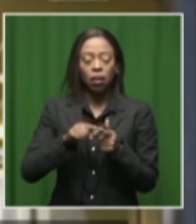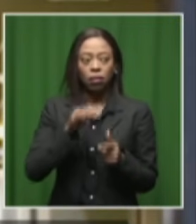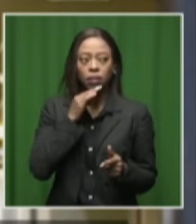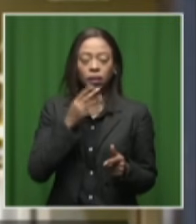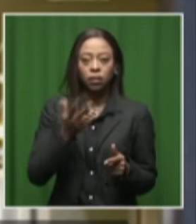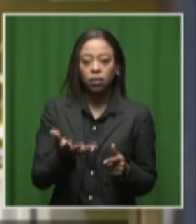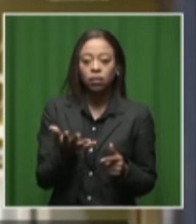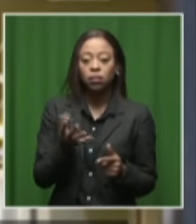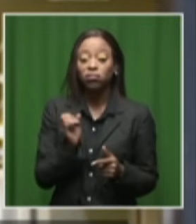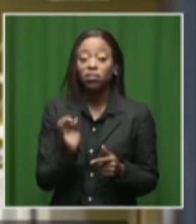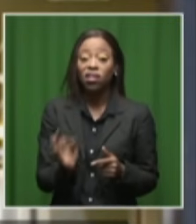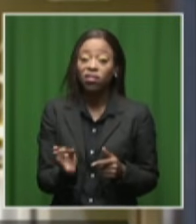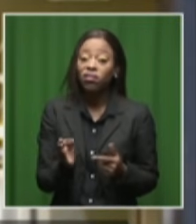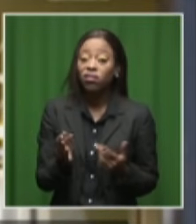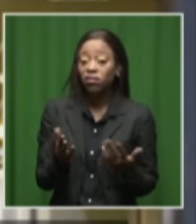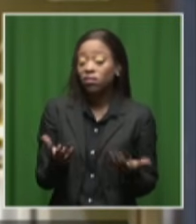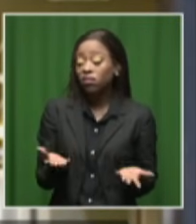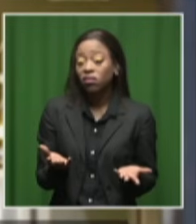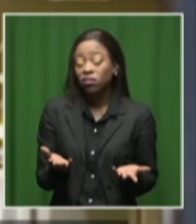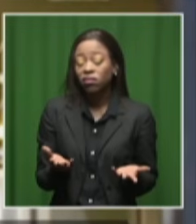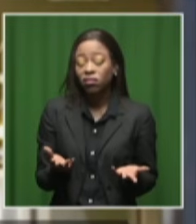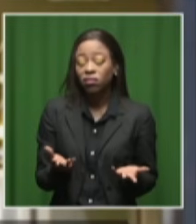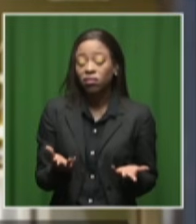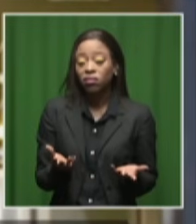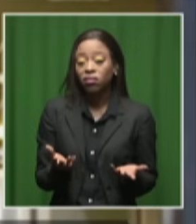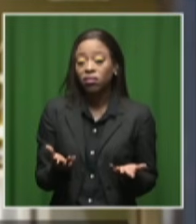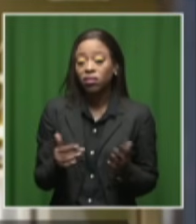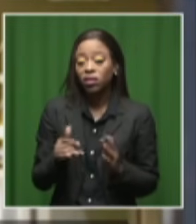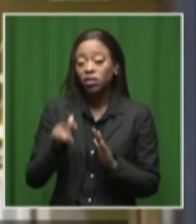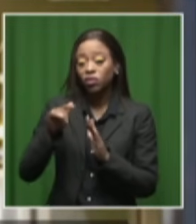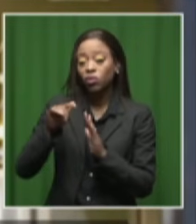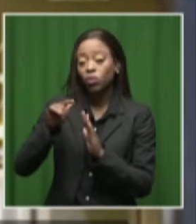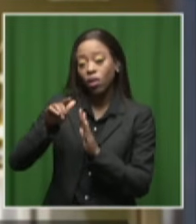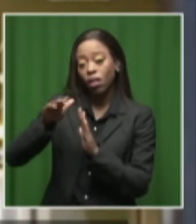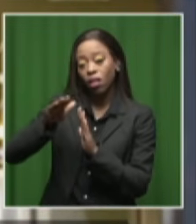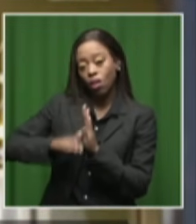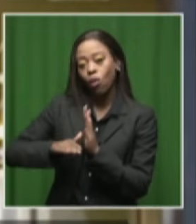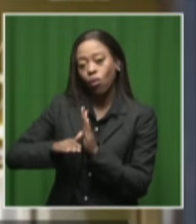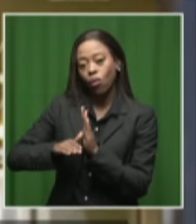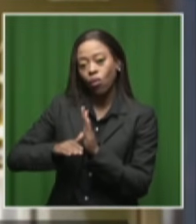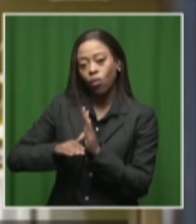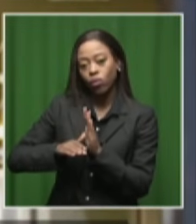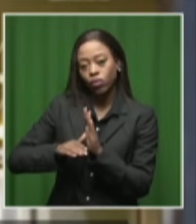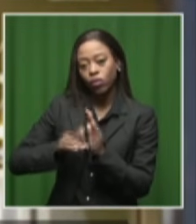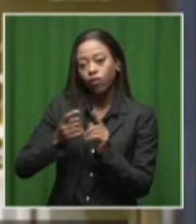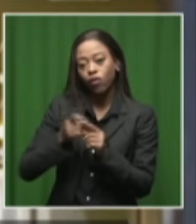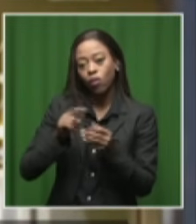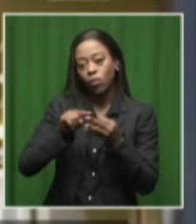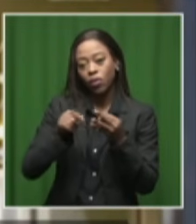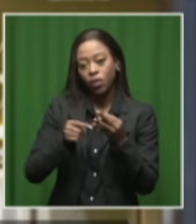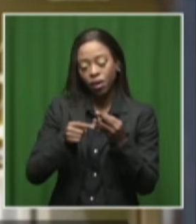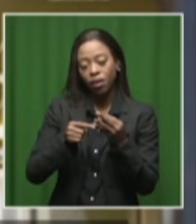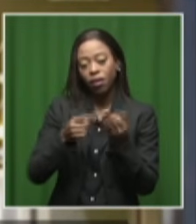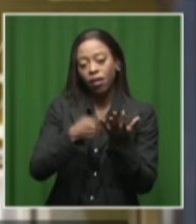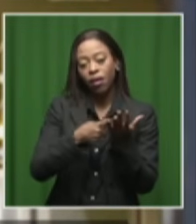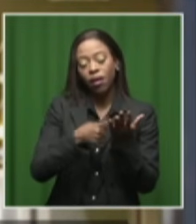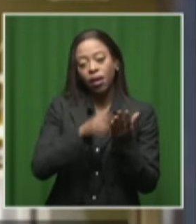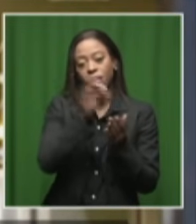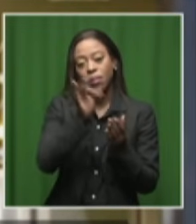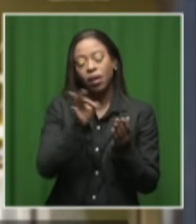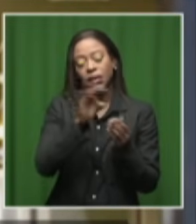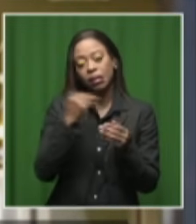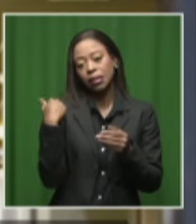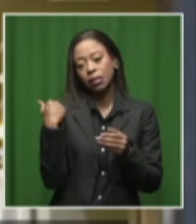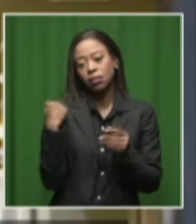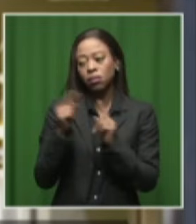if actually seeing a credit rating downgrade from at least one of the 3 key credit rating agencies. However, downgrades